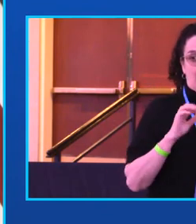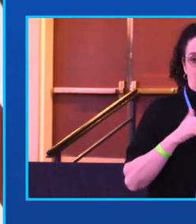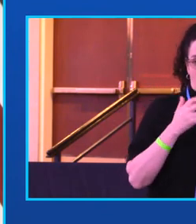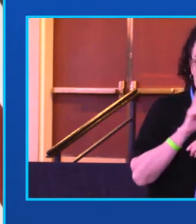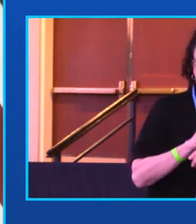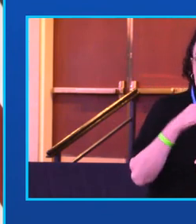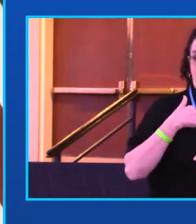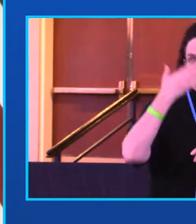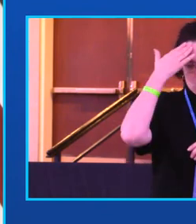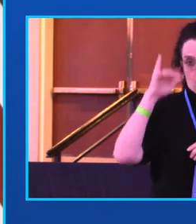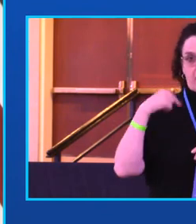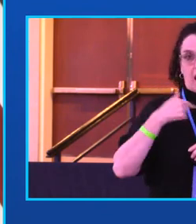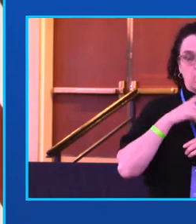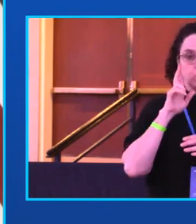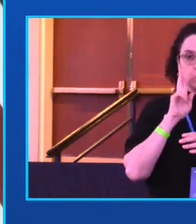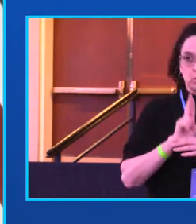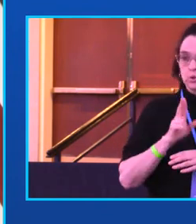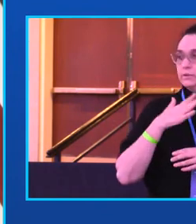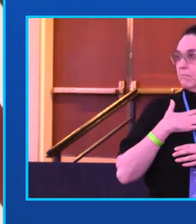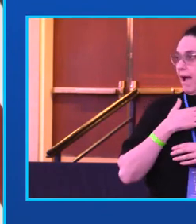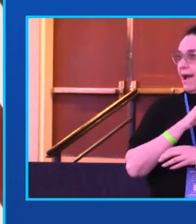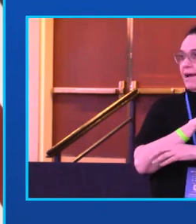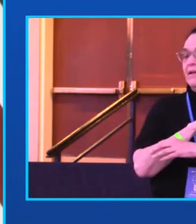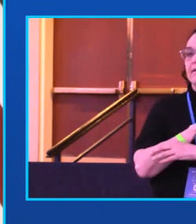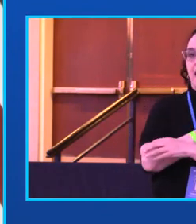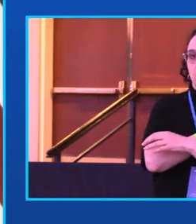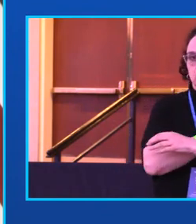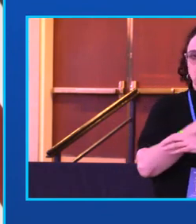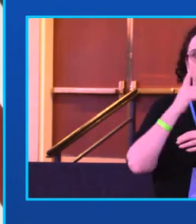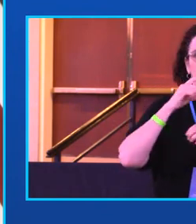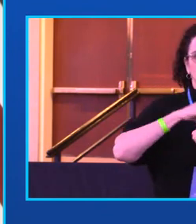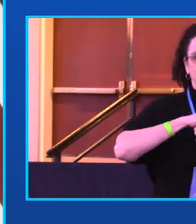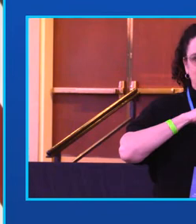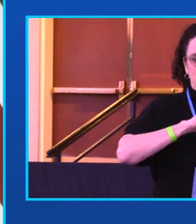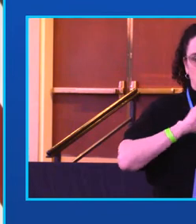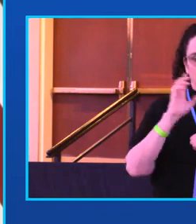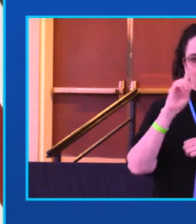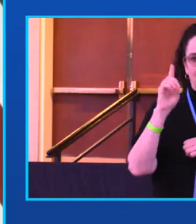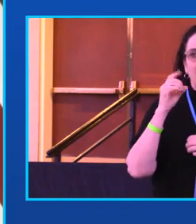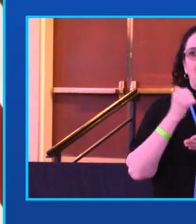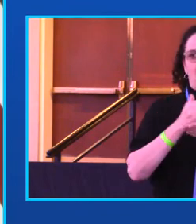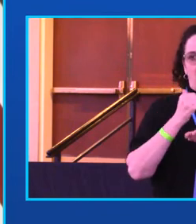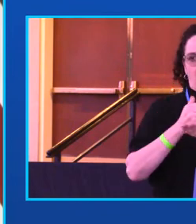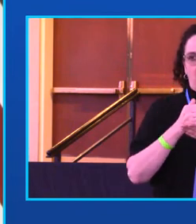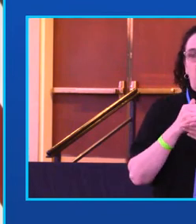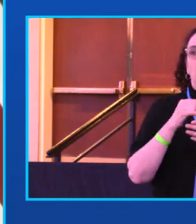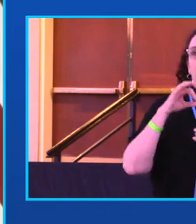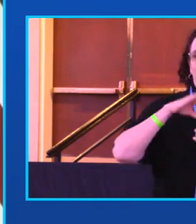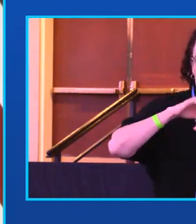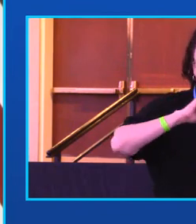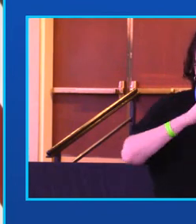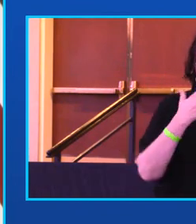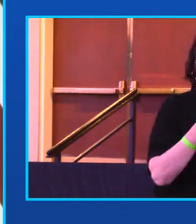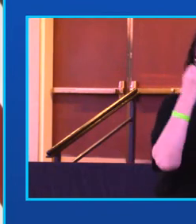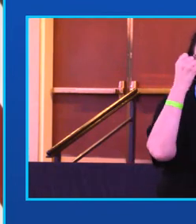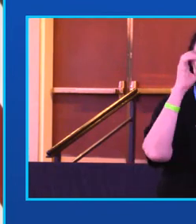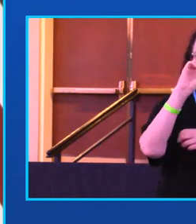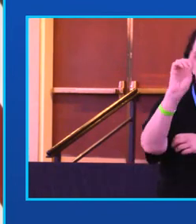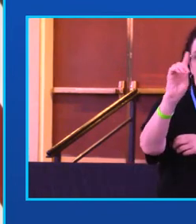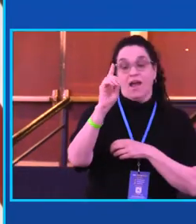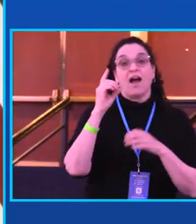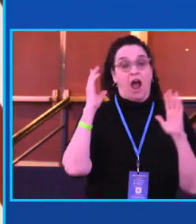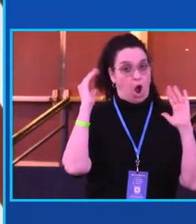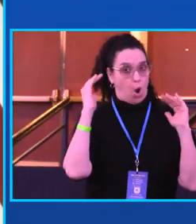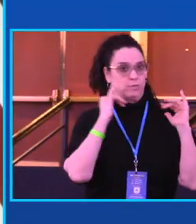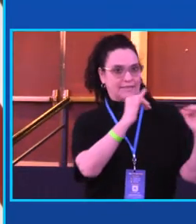using my energy to protect our democracy and help elect Democrats. And I hope that you will too. Because remember,